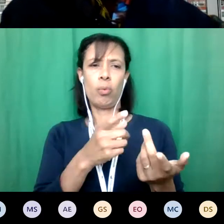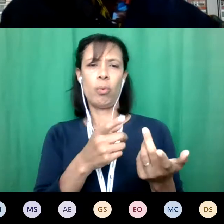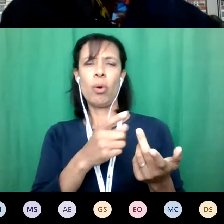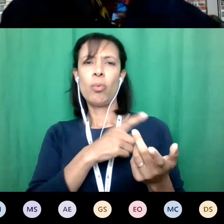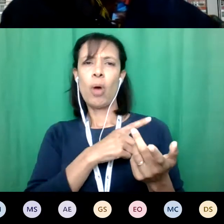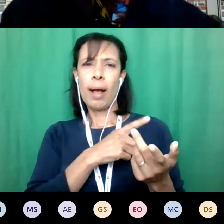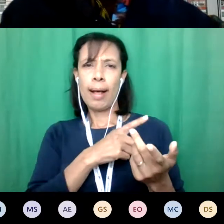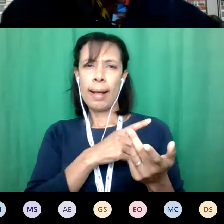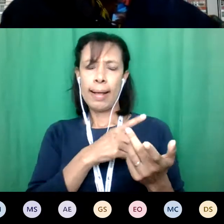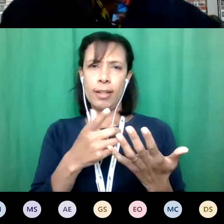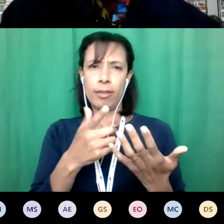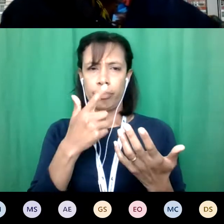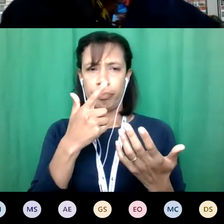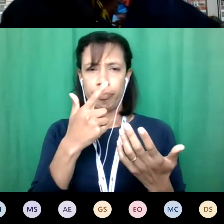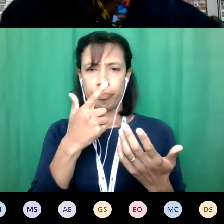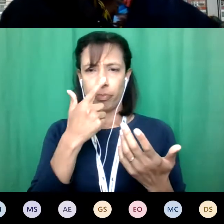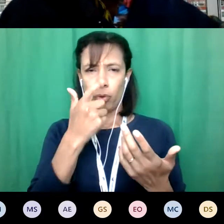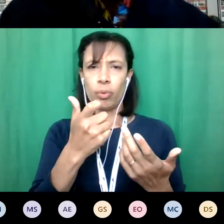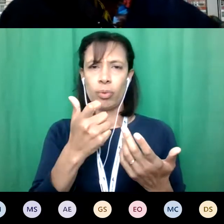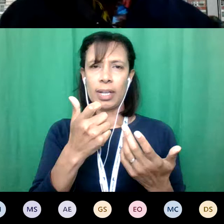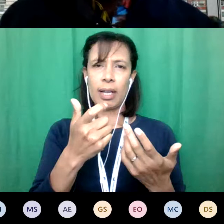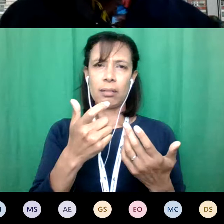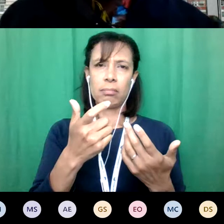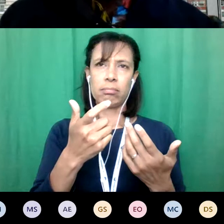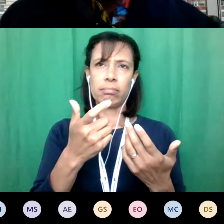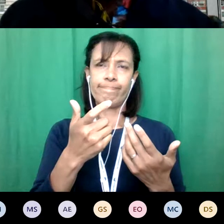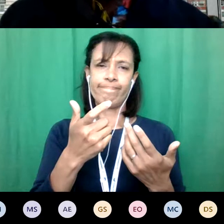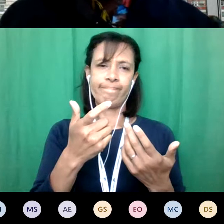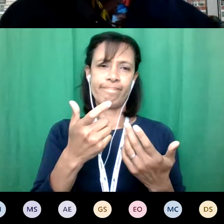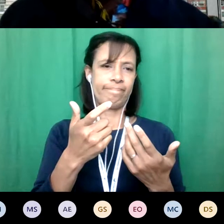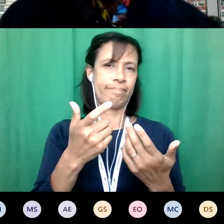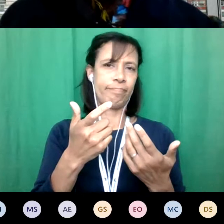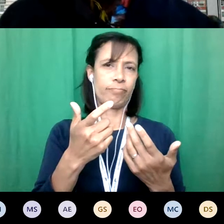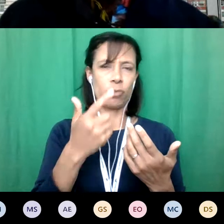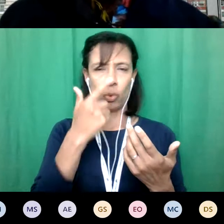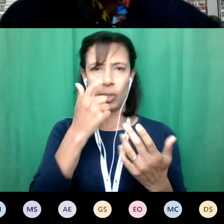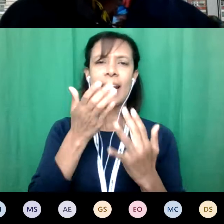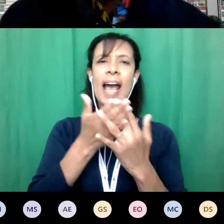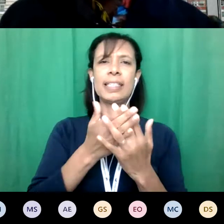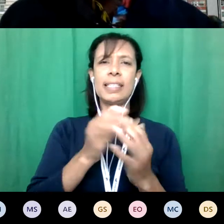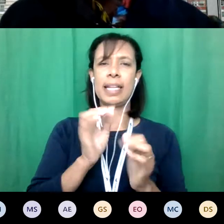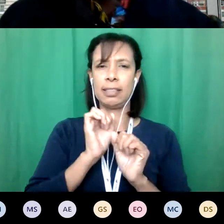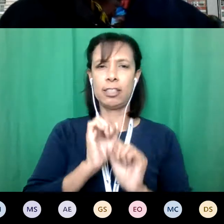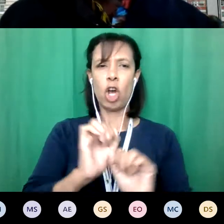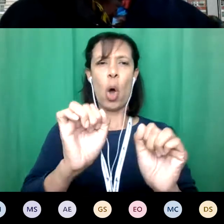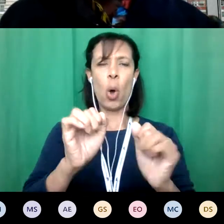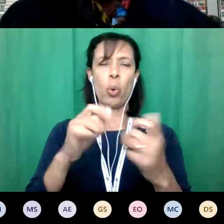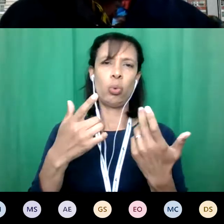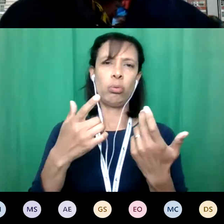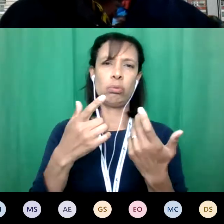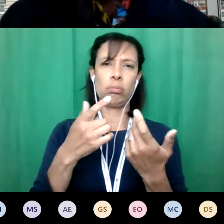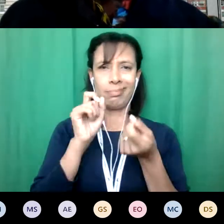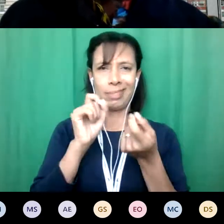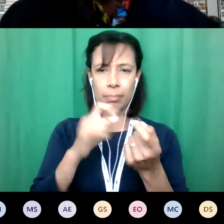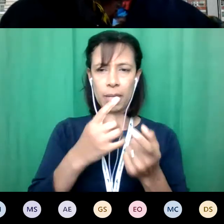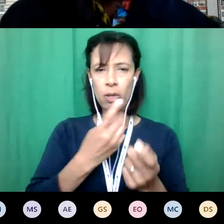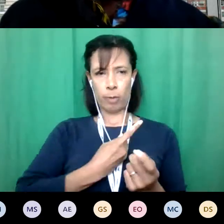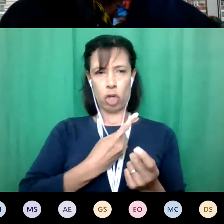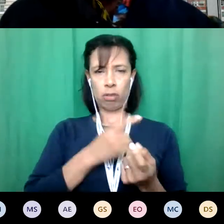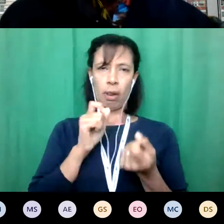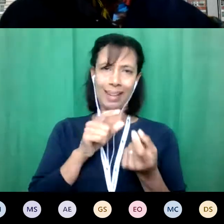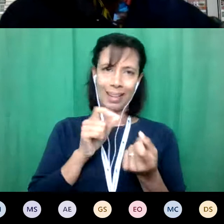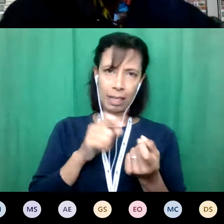your personal emails. So I guess you've probably got a Hotmail account or a Gmail account or a Yahoo account or one of